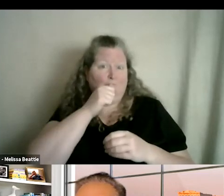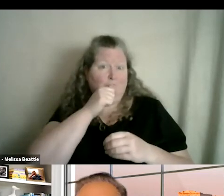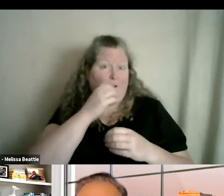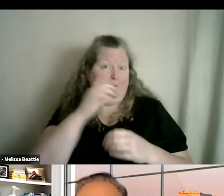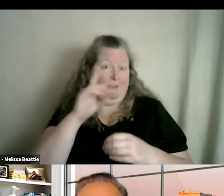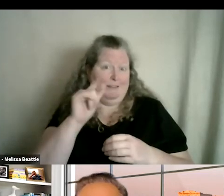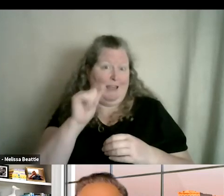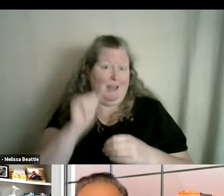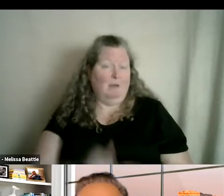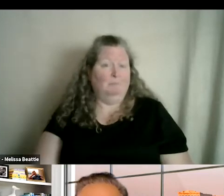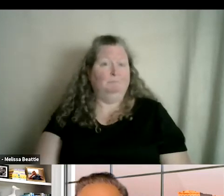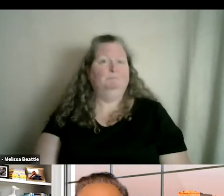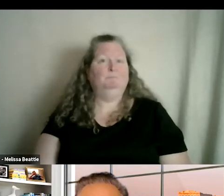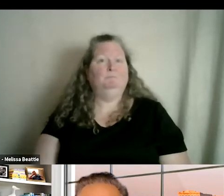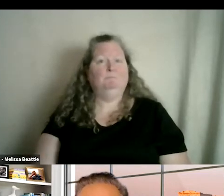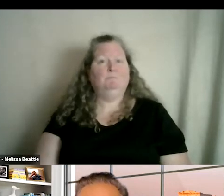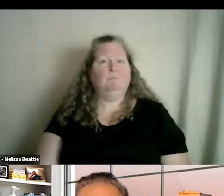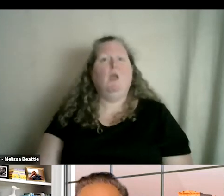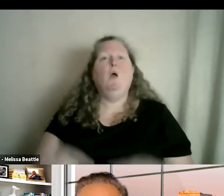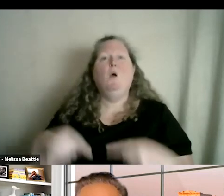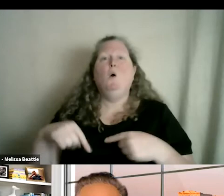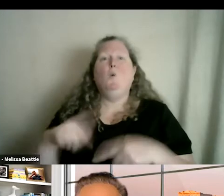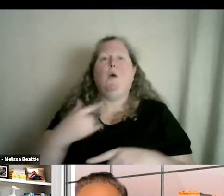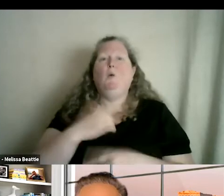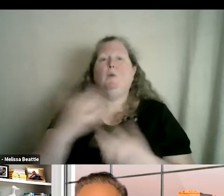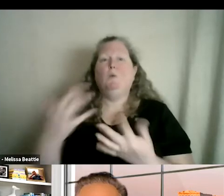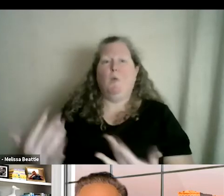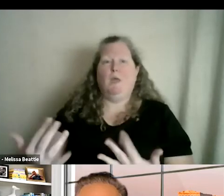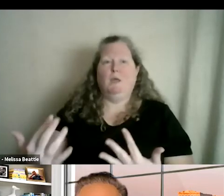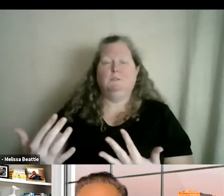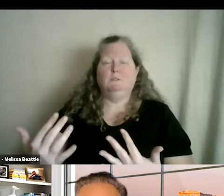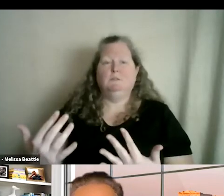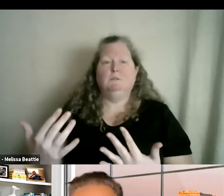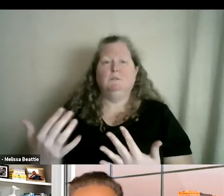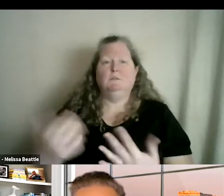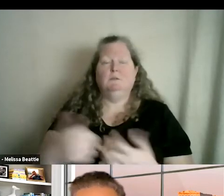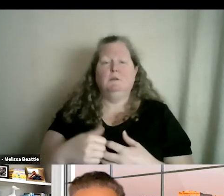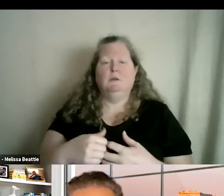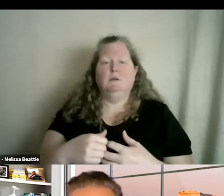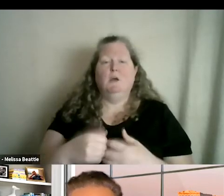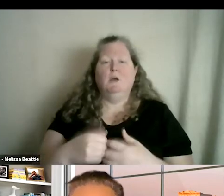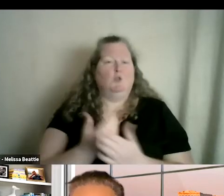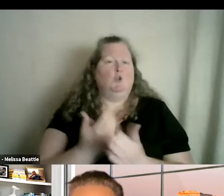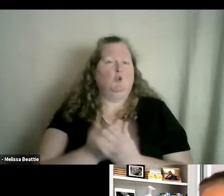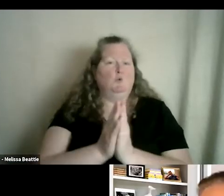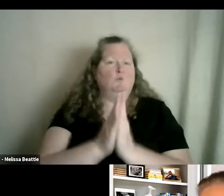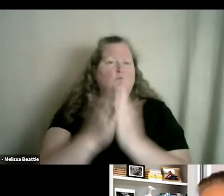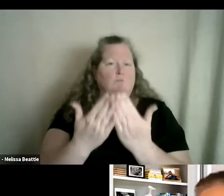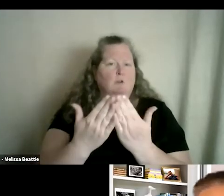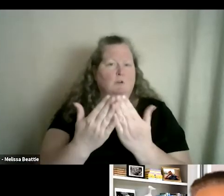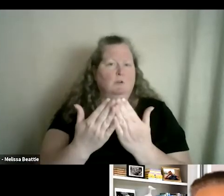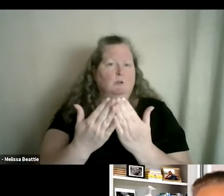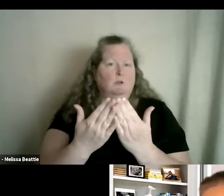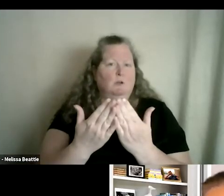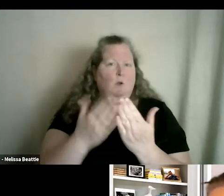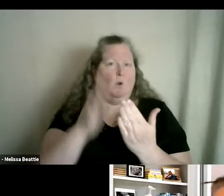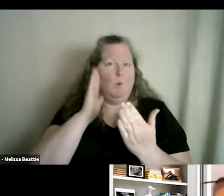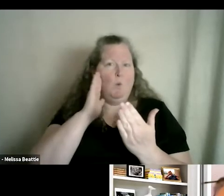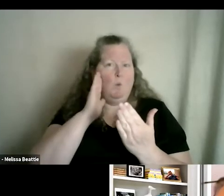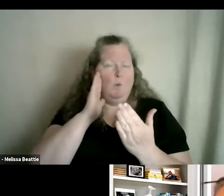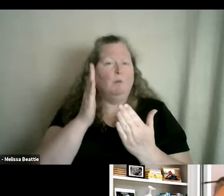Well, while we wait, it's the new book that's coming. It's out on February